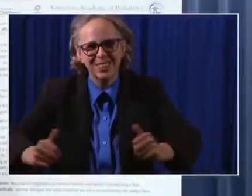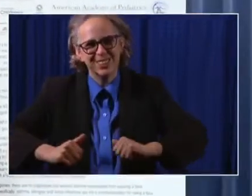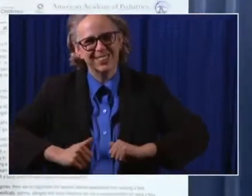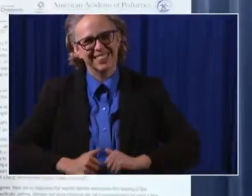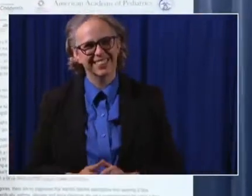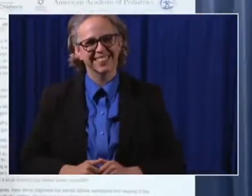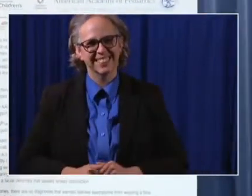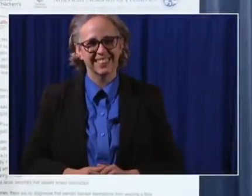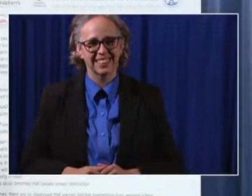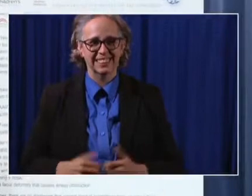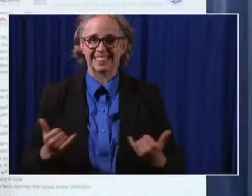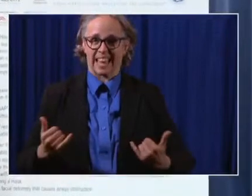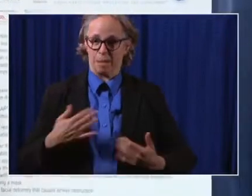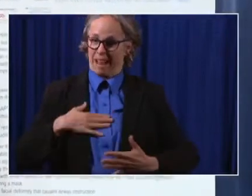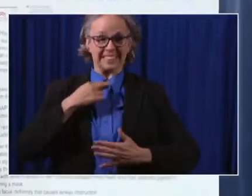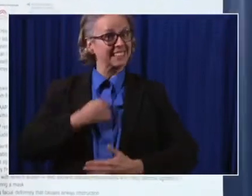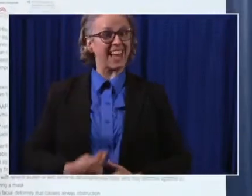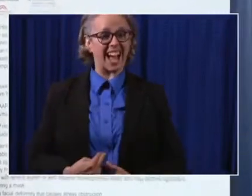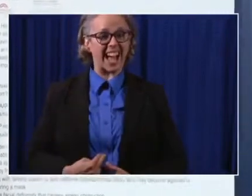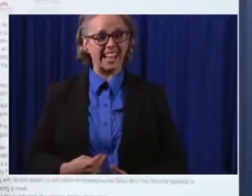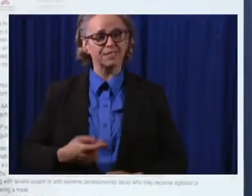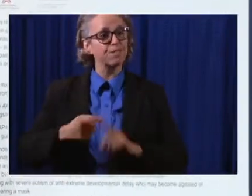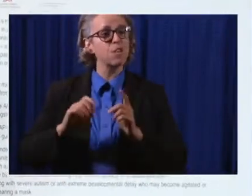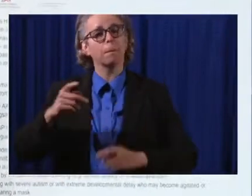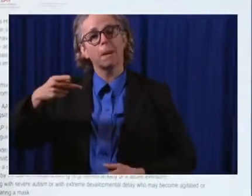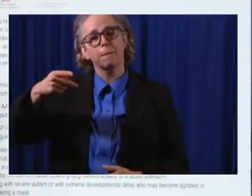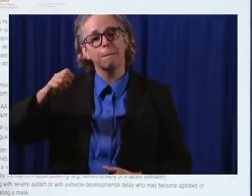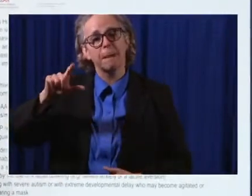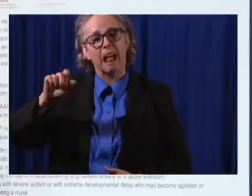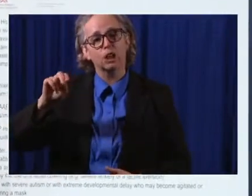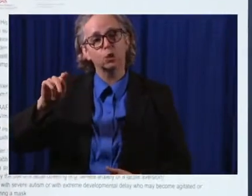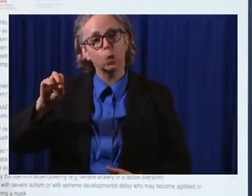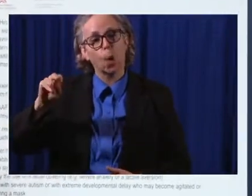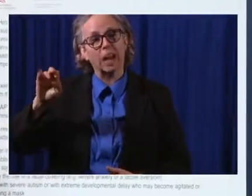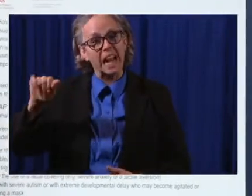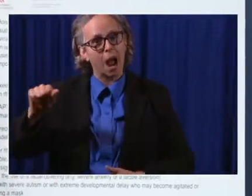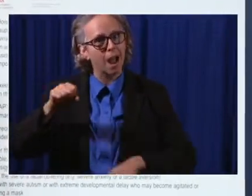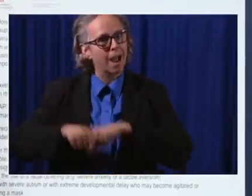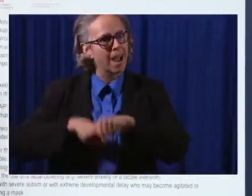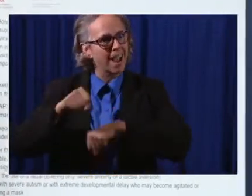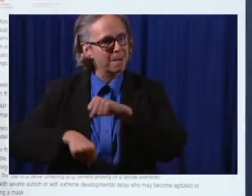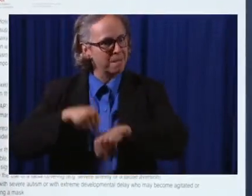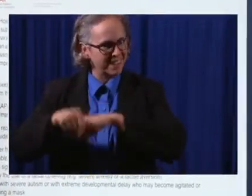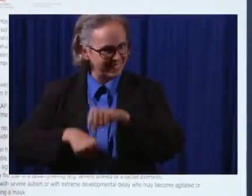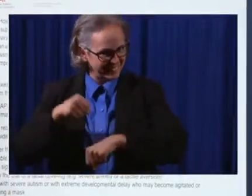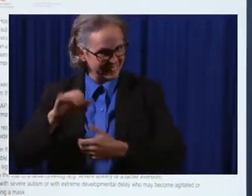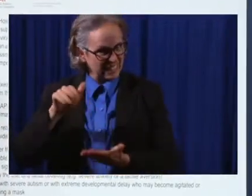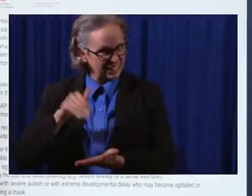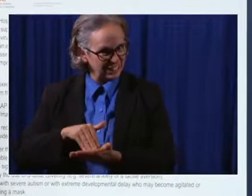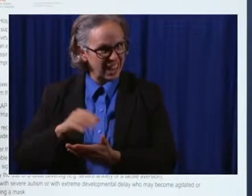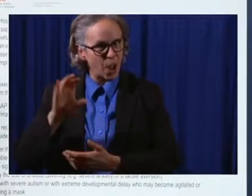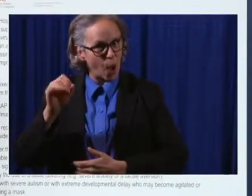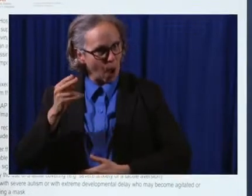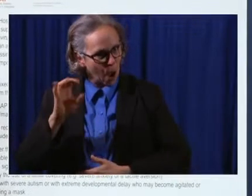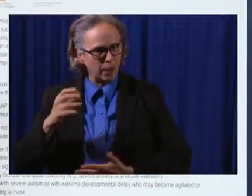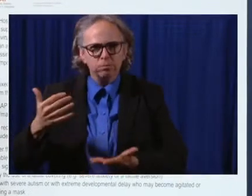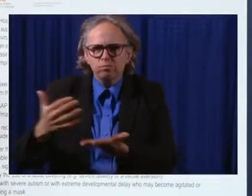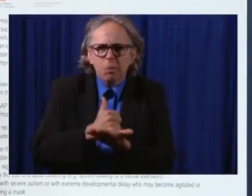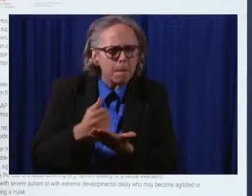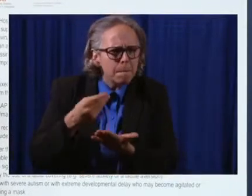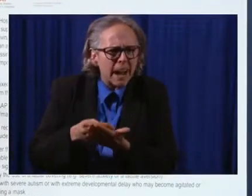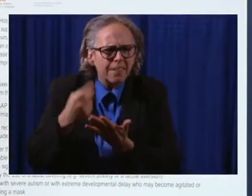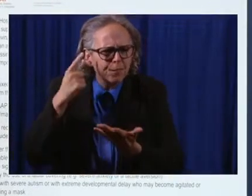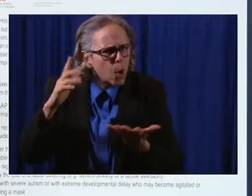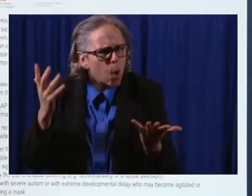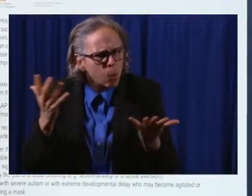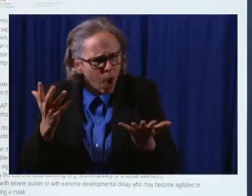tie today from Pelotonia, the bike race in Central Ohio that raises money to fight cancer, the Ohio State